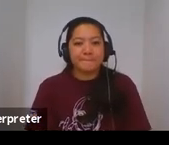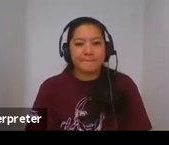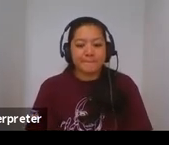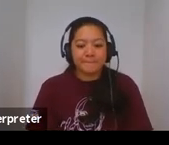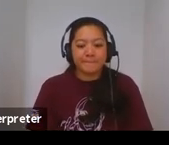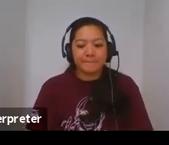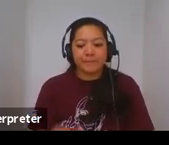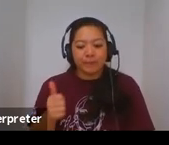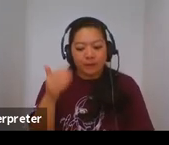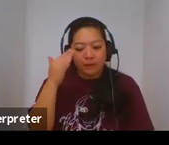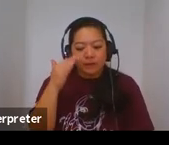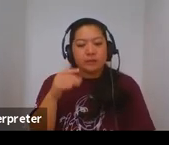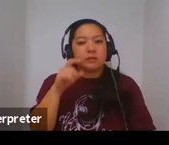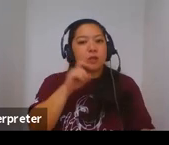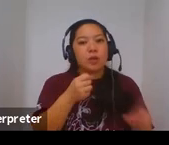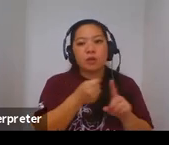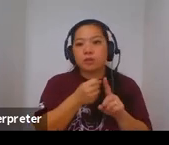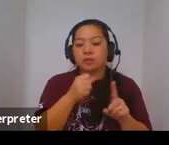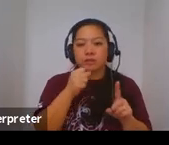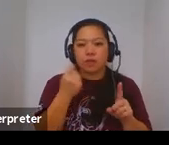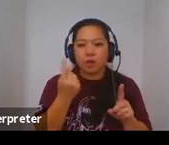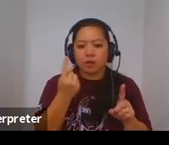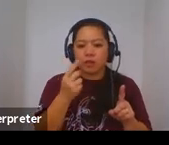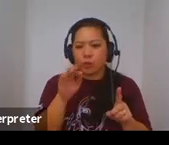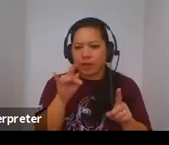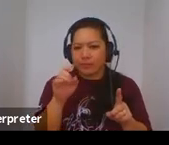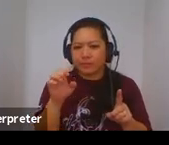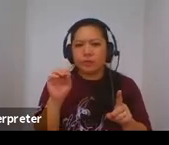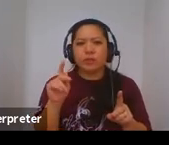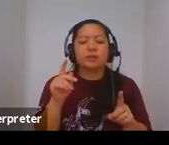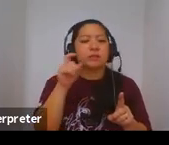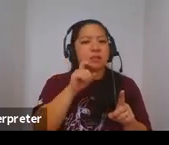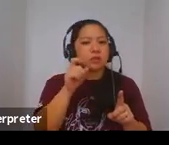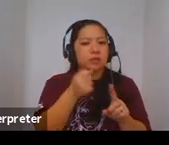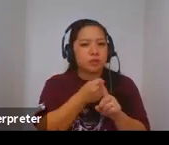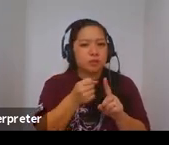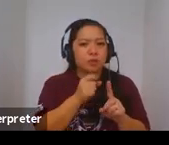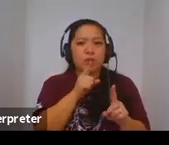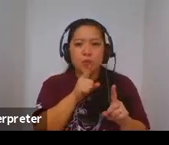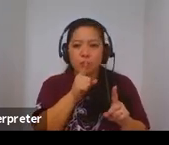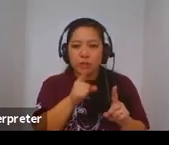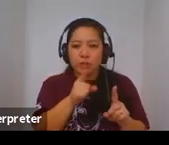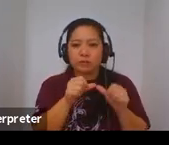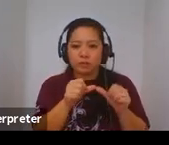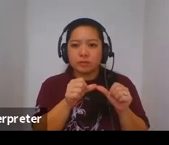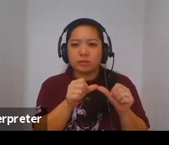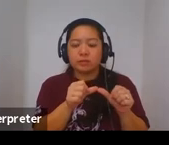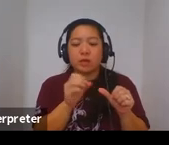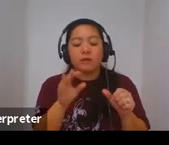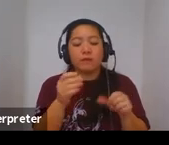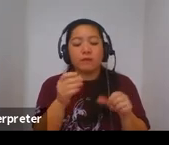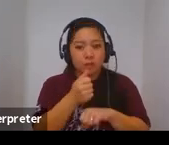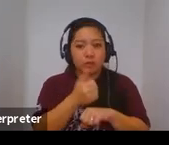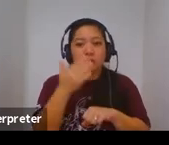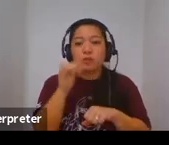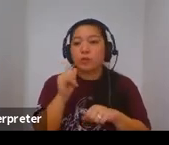Also, sexual assault is not just rape. Sexual assault is really on a continuum of harm.